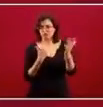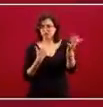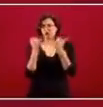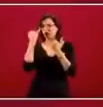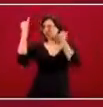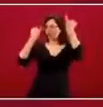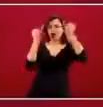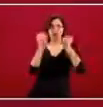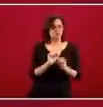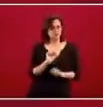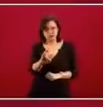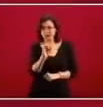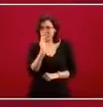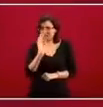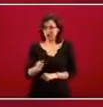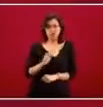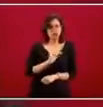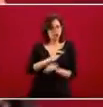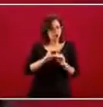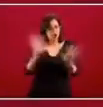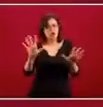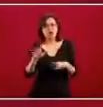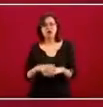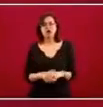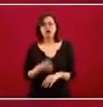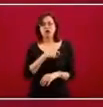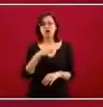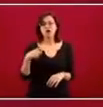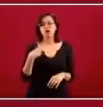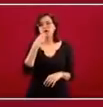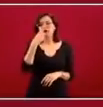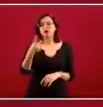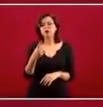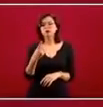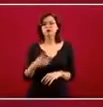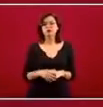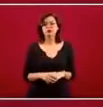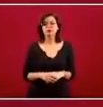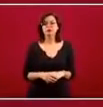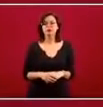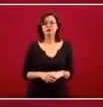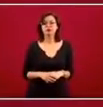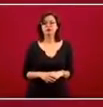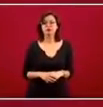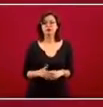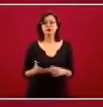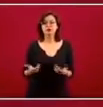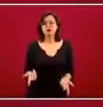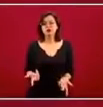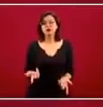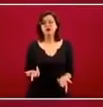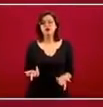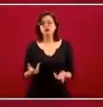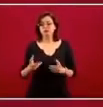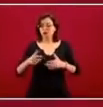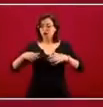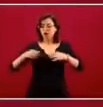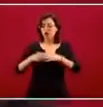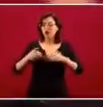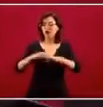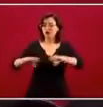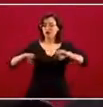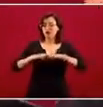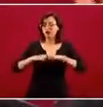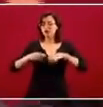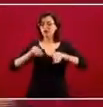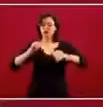alternatives. We're exploring all alternatives. You're talking about these innovators, these scientists, these developers. Please put